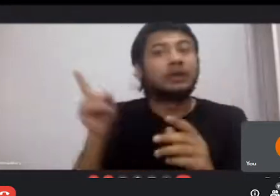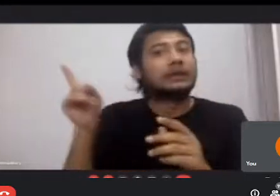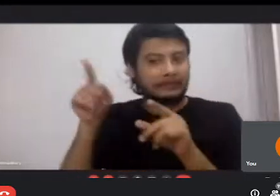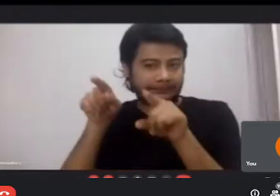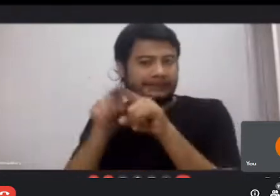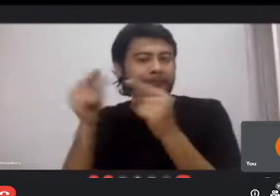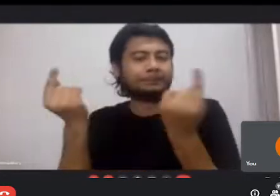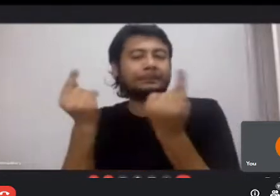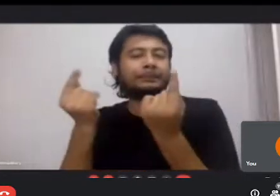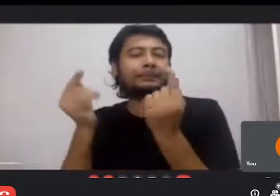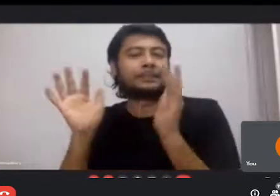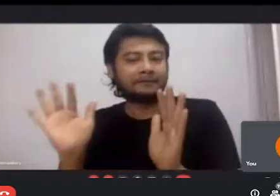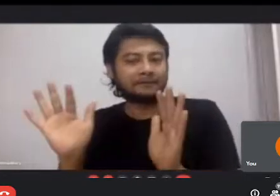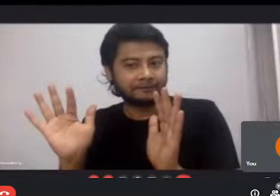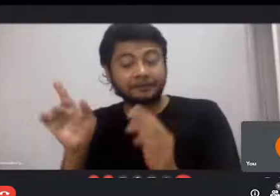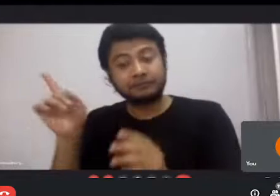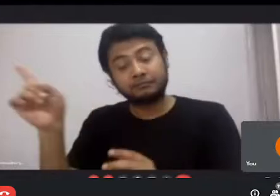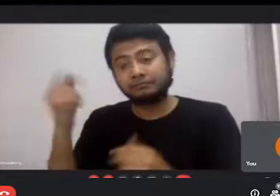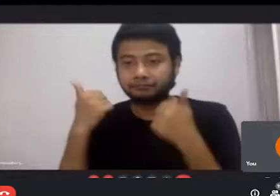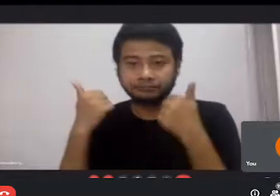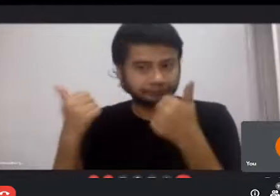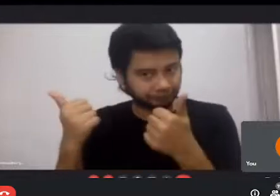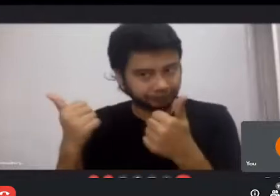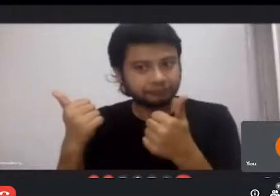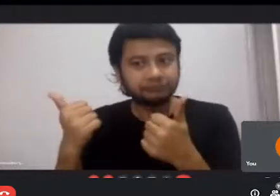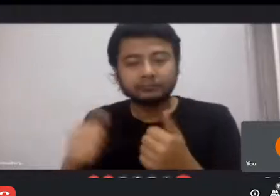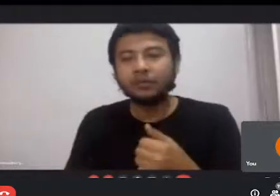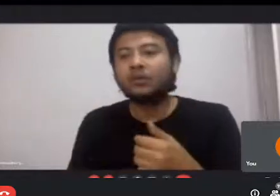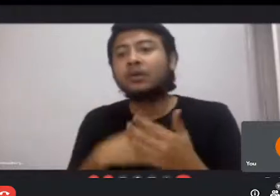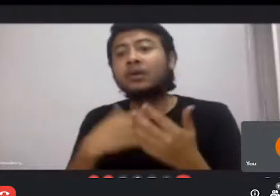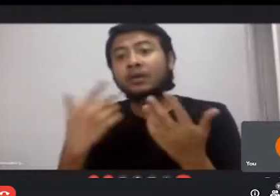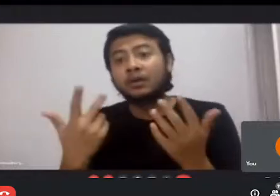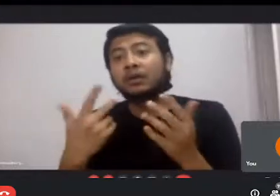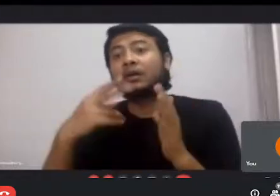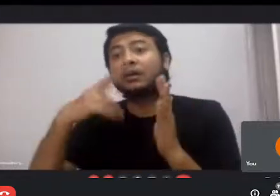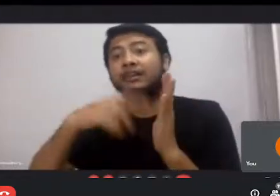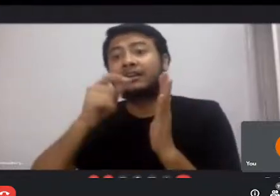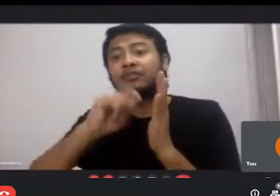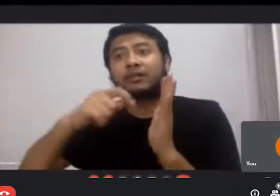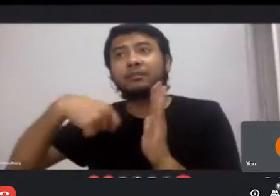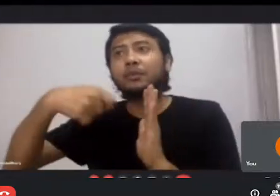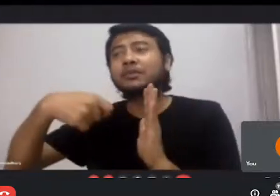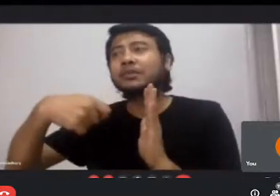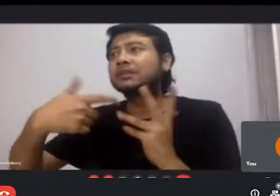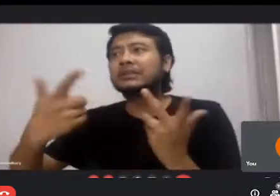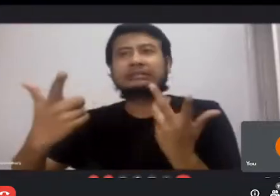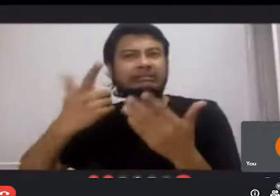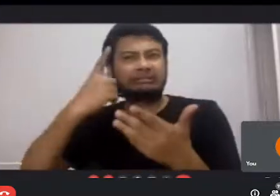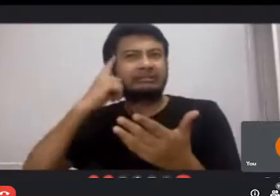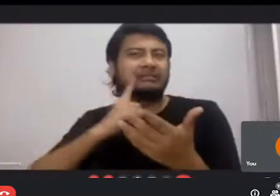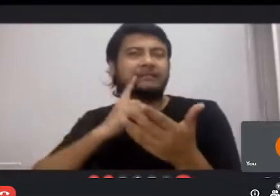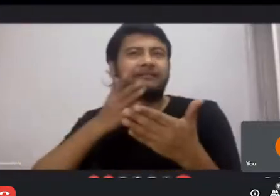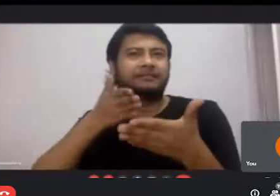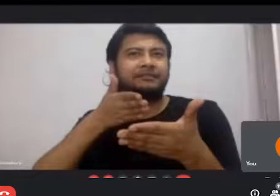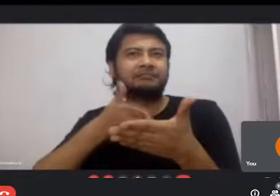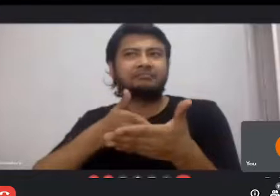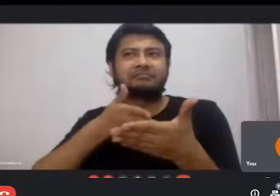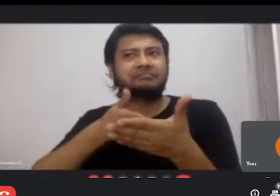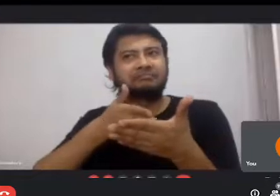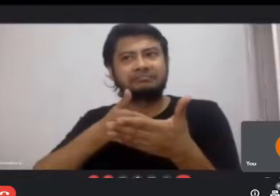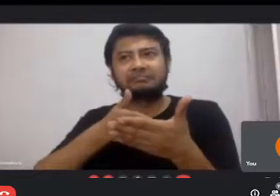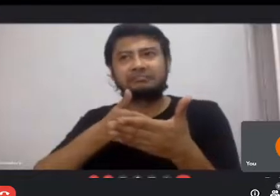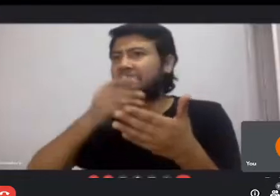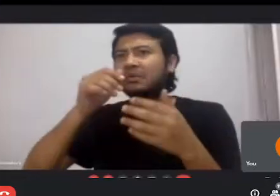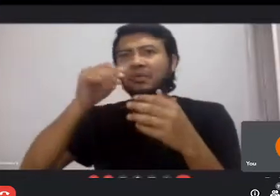Otherwise, literacy is a continuous issue everywhere, and often policies